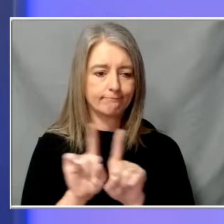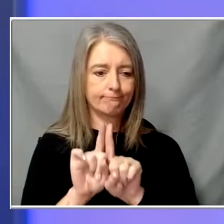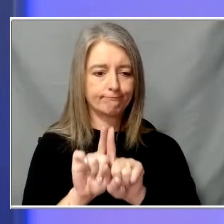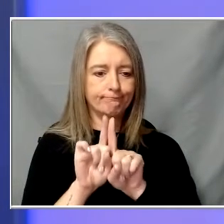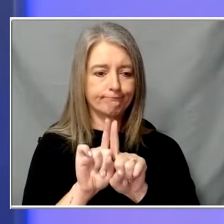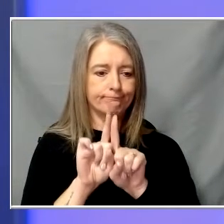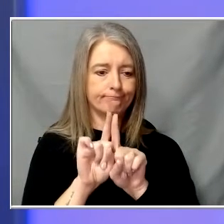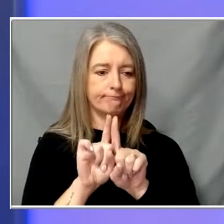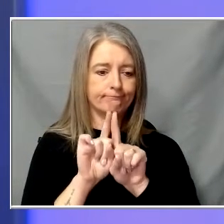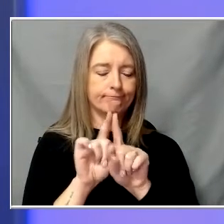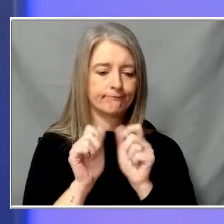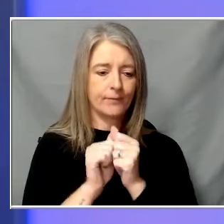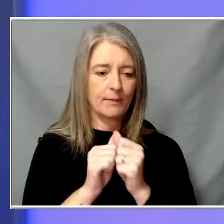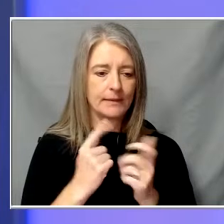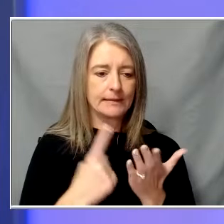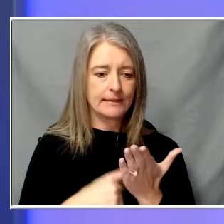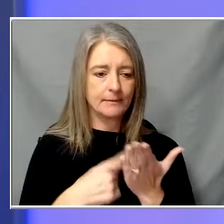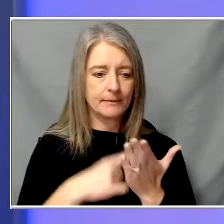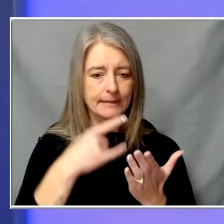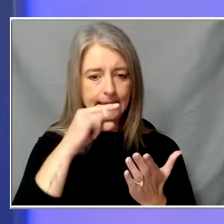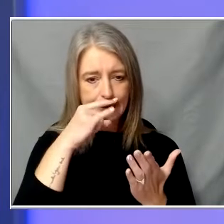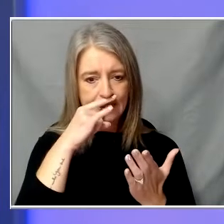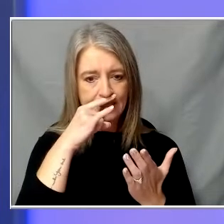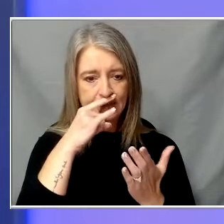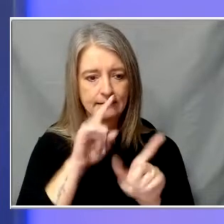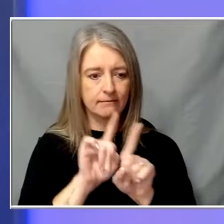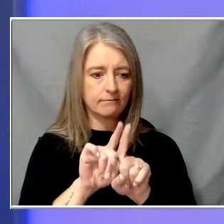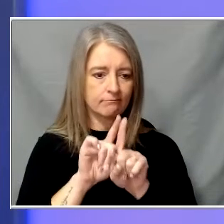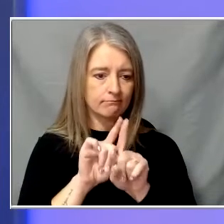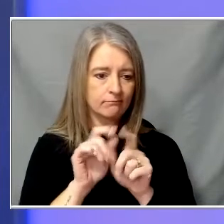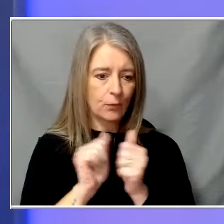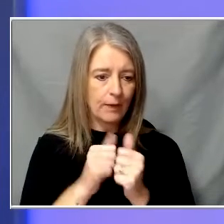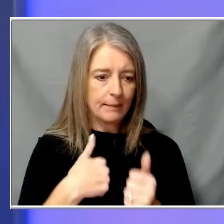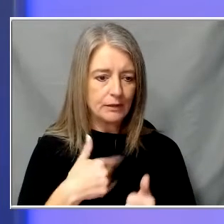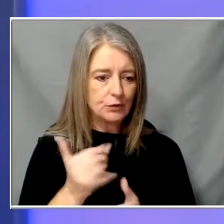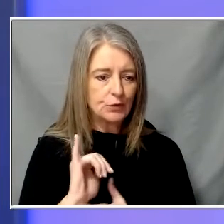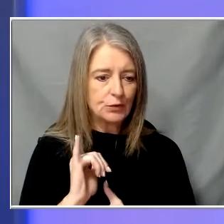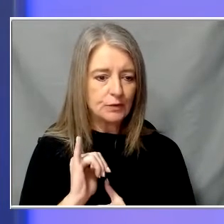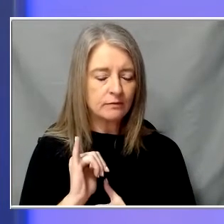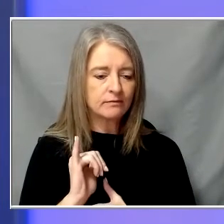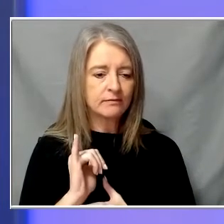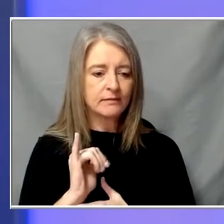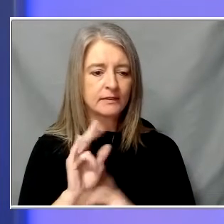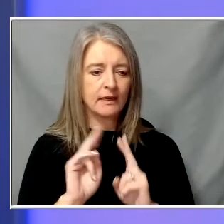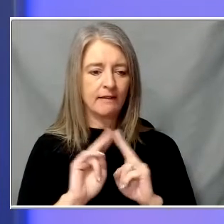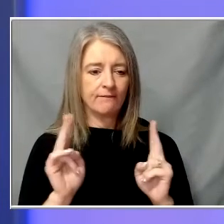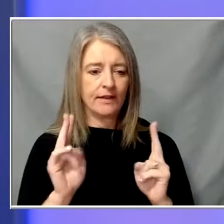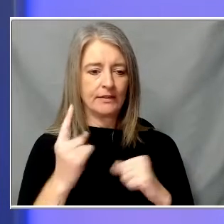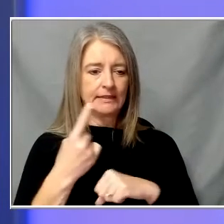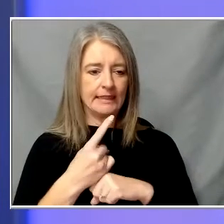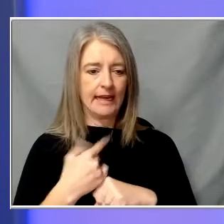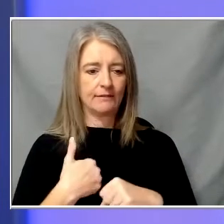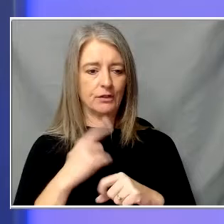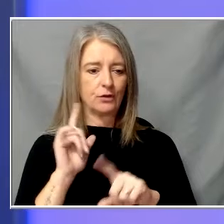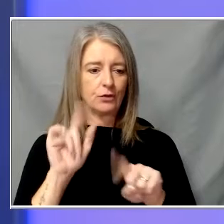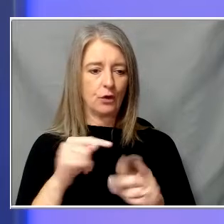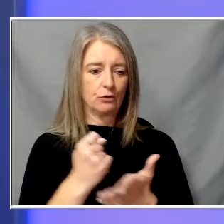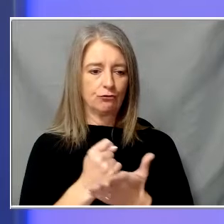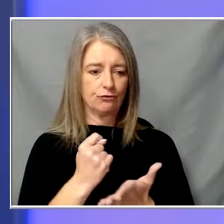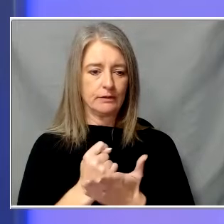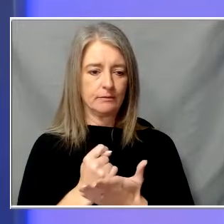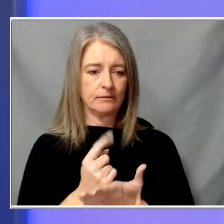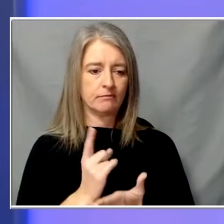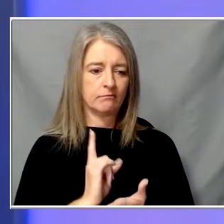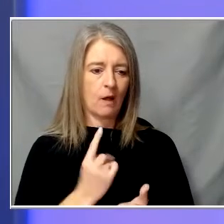me, sometimes my kids attending with me, to this very day where I have to go to treatments pretty much